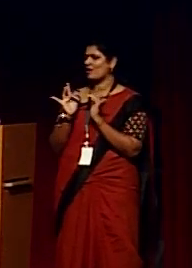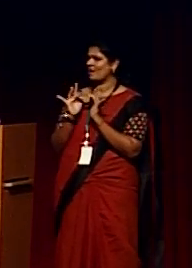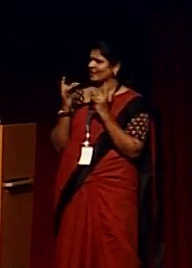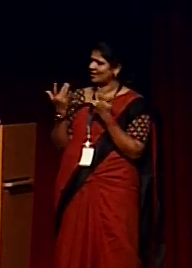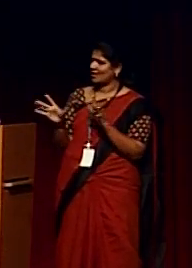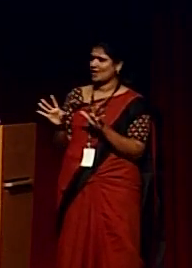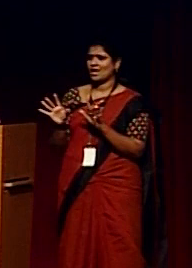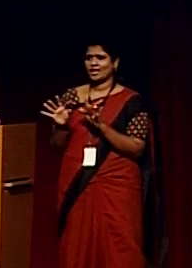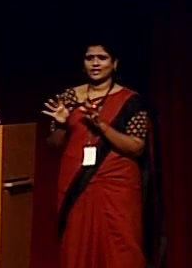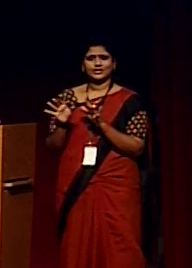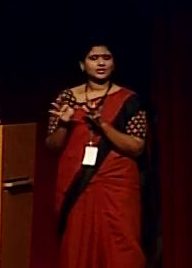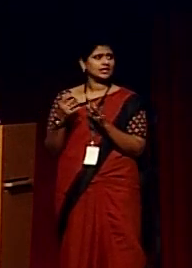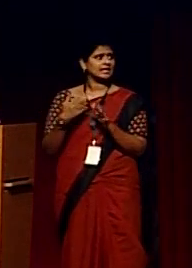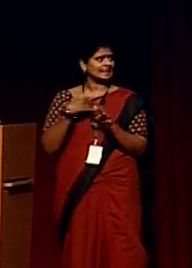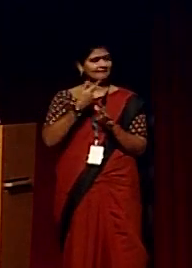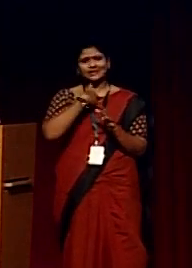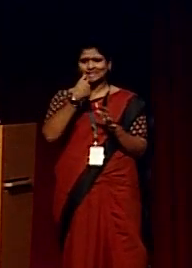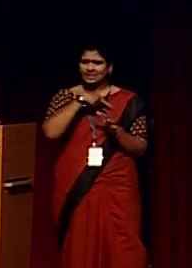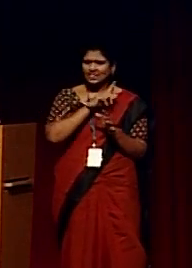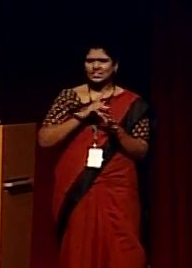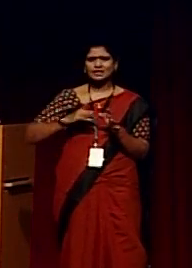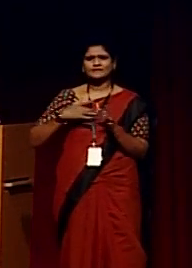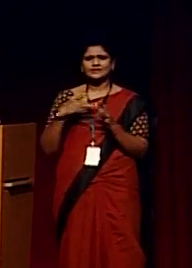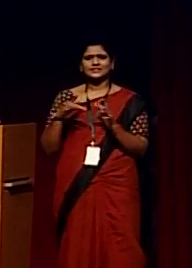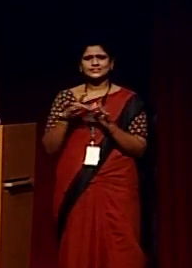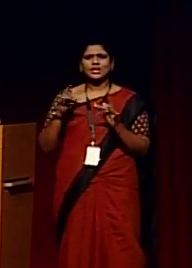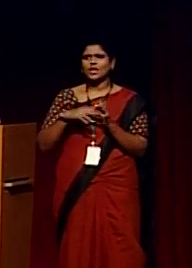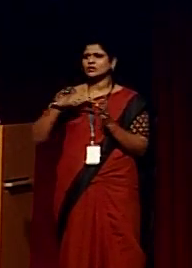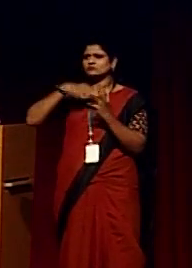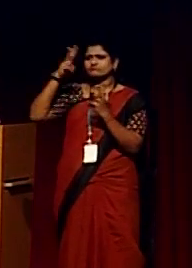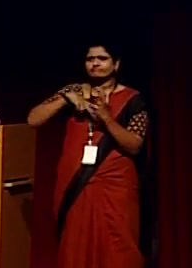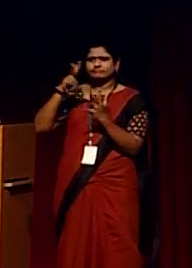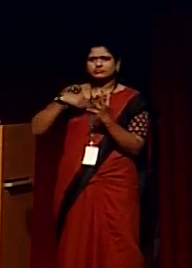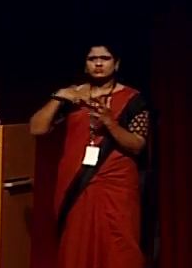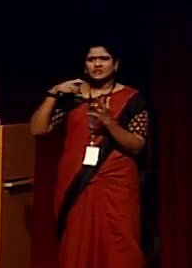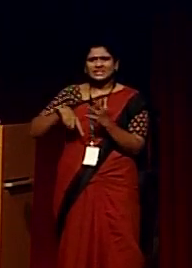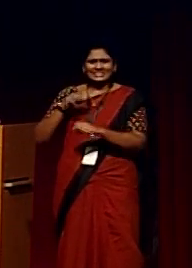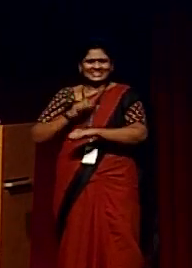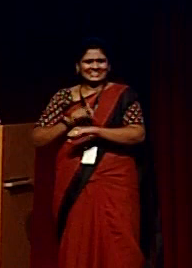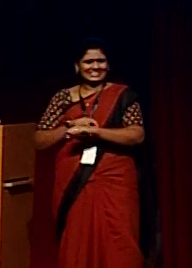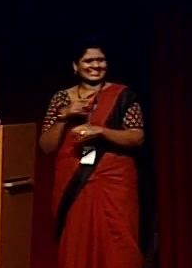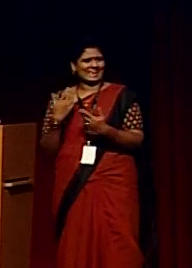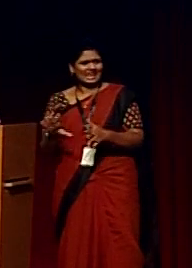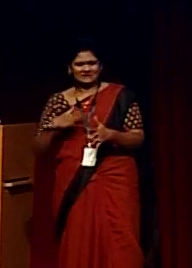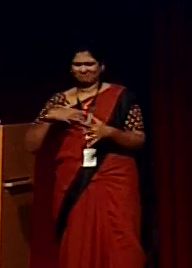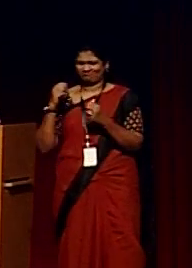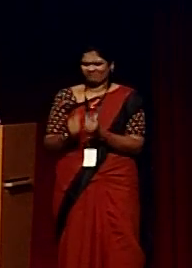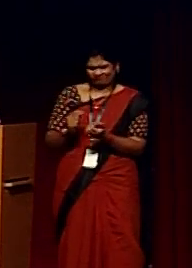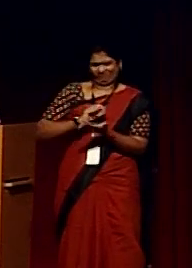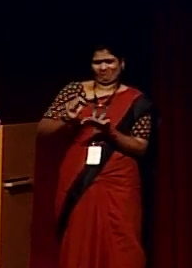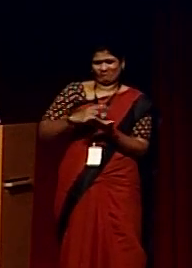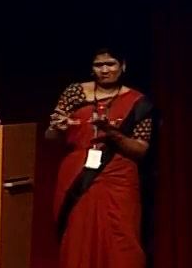I create my lecture material the night before I give the lecture. There is no time anymore for some person in